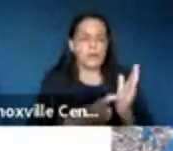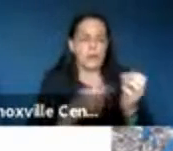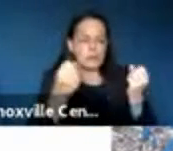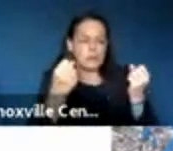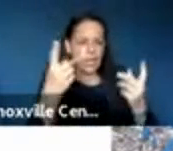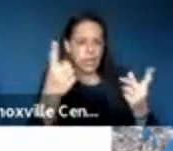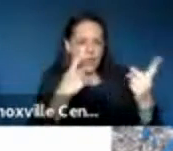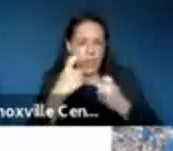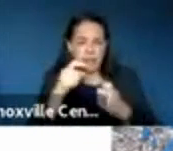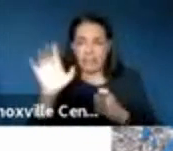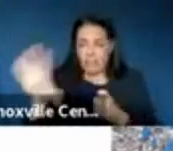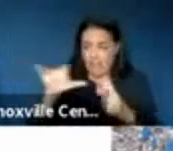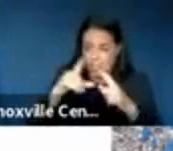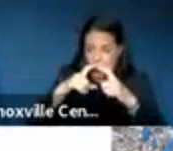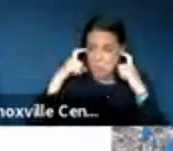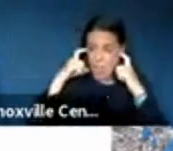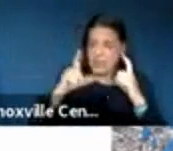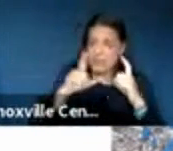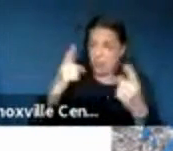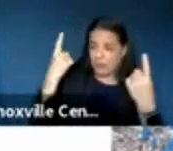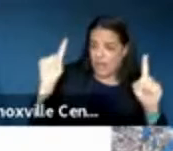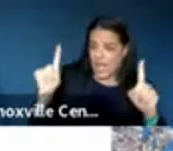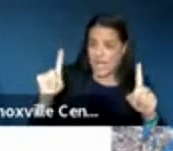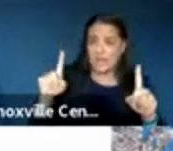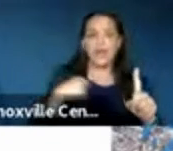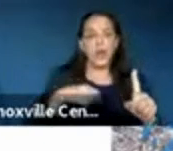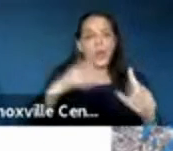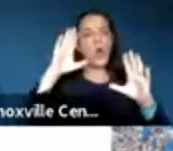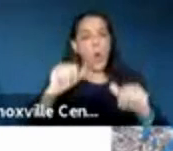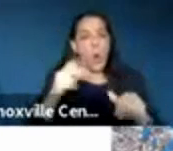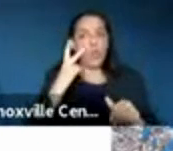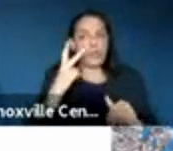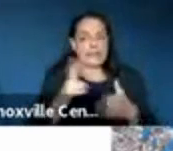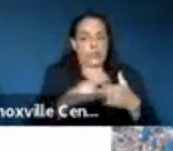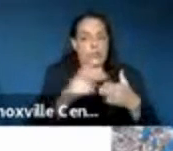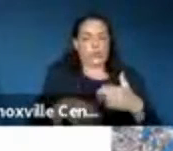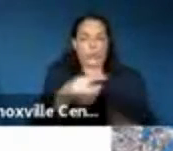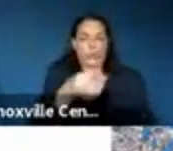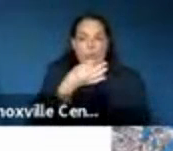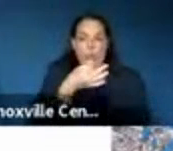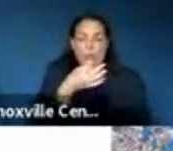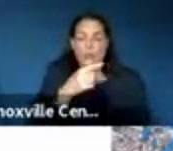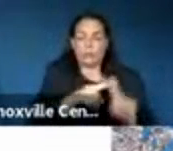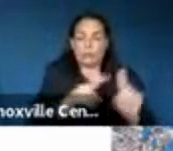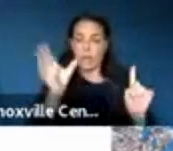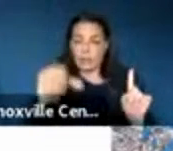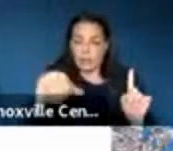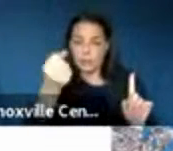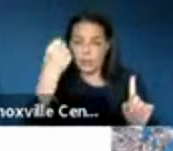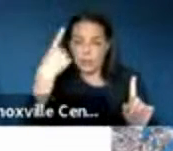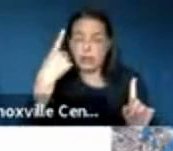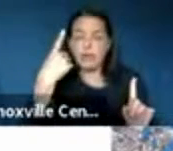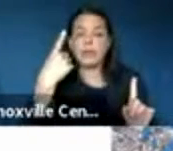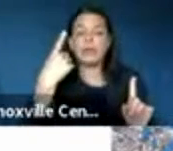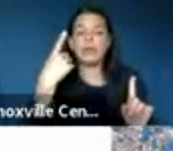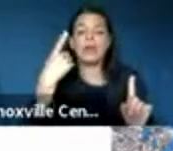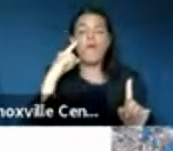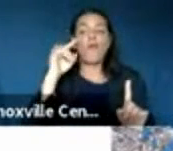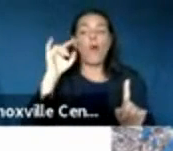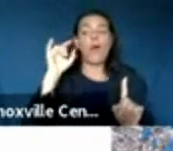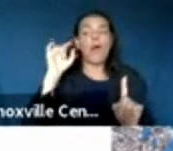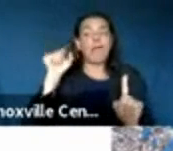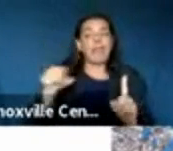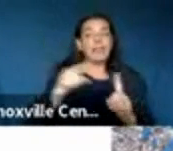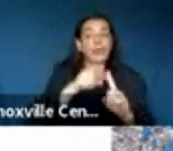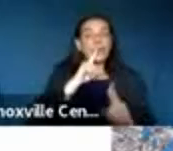effectiveness of the mask order. We hope to start seeing an effect from it soon. However, it is important to know that for this order to